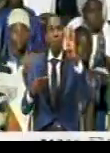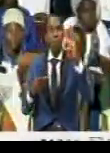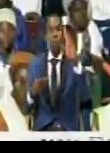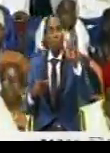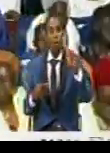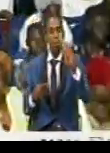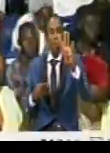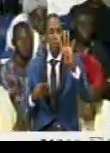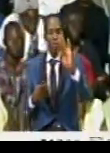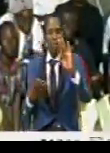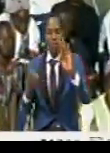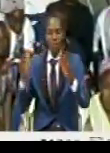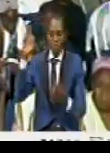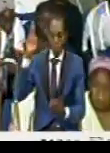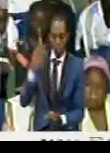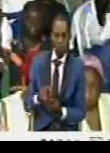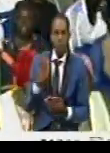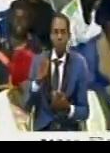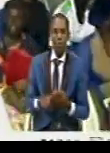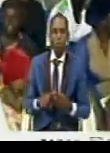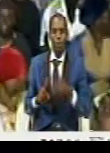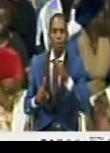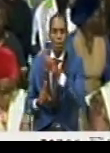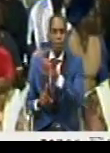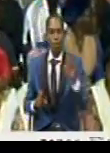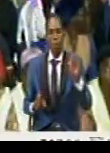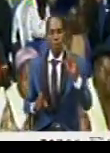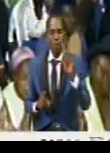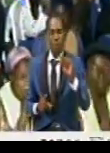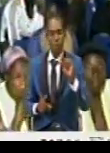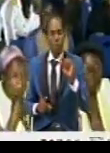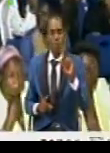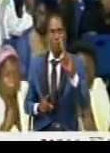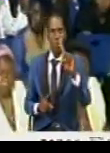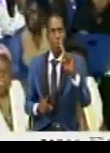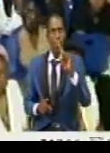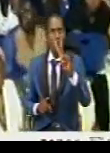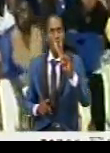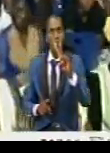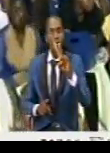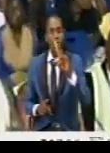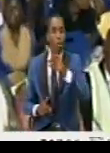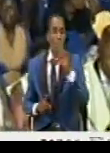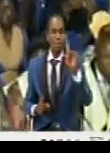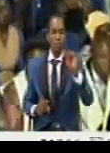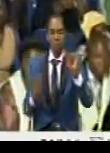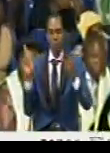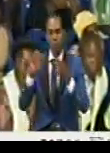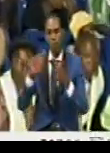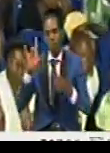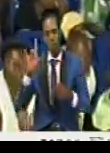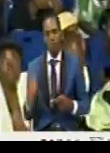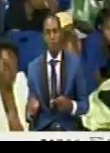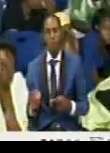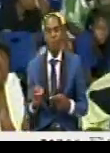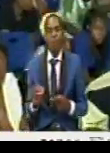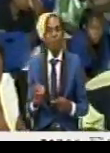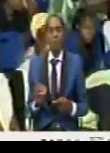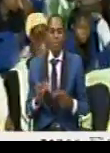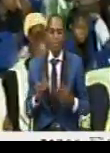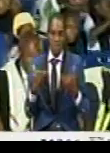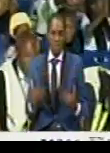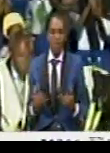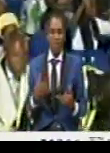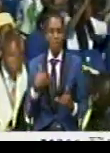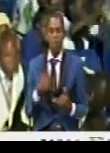pressure of 140/90 dropped, came back to normal, and dropped down to 120/80.